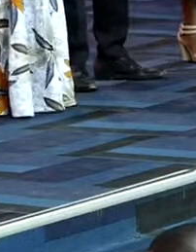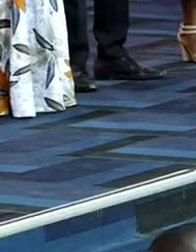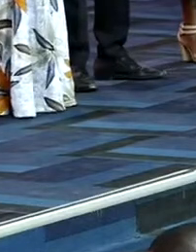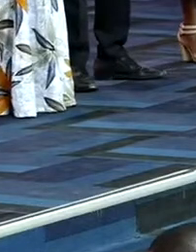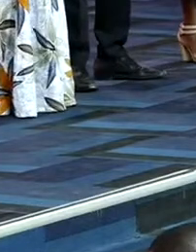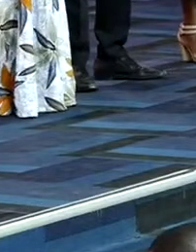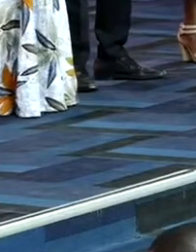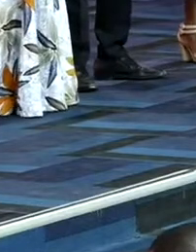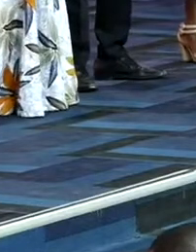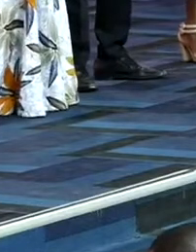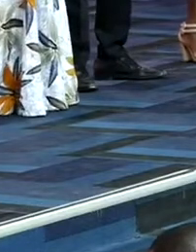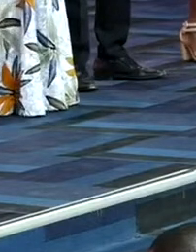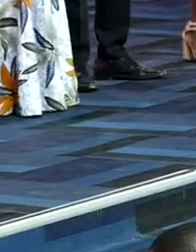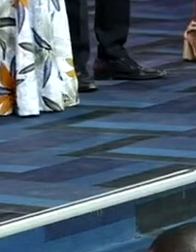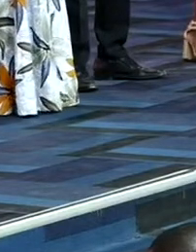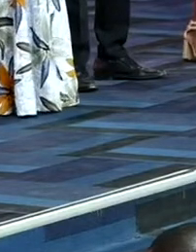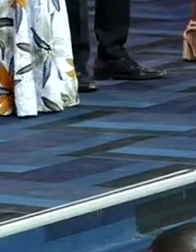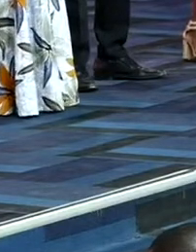rough and thorny,